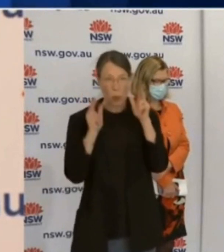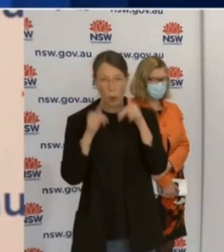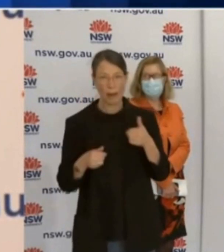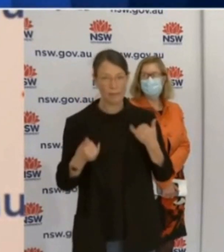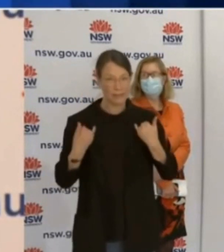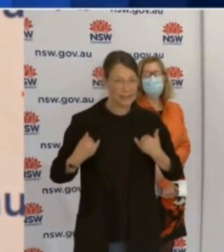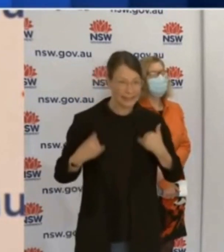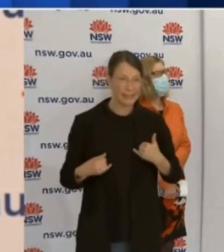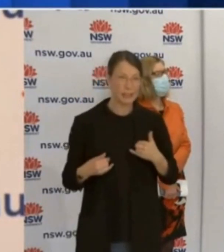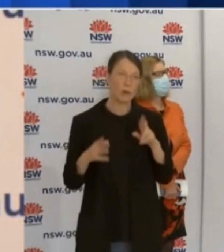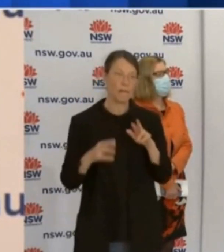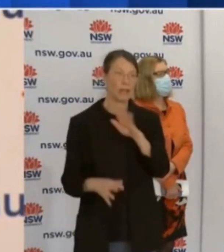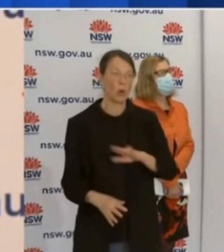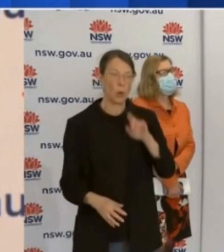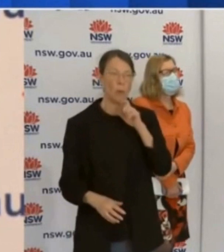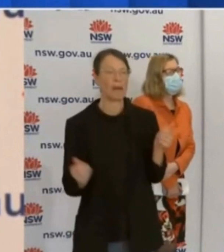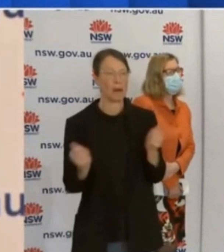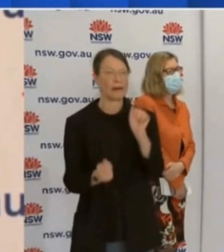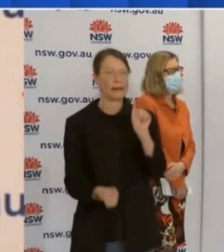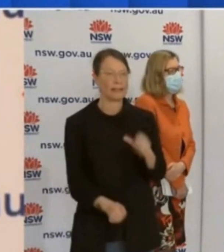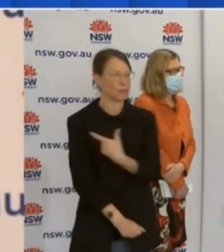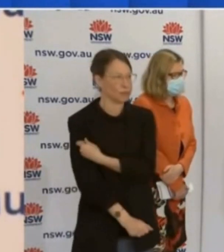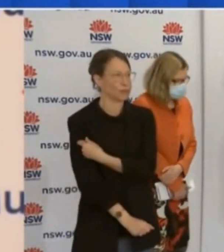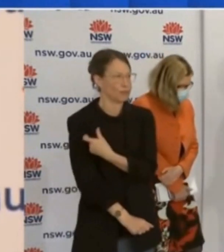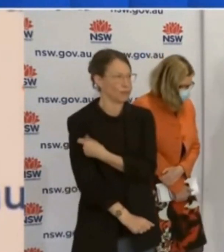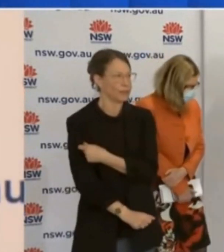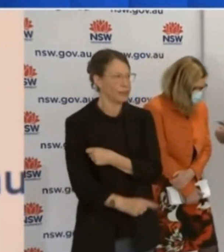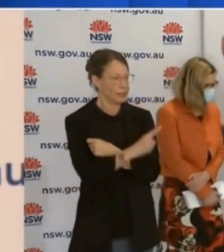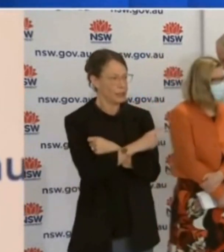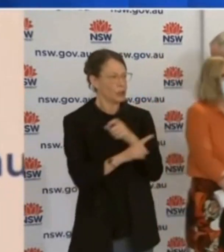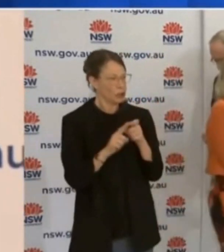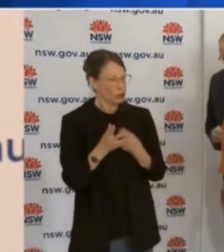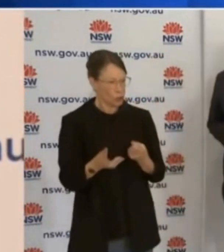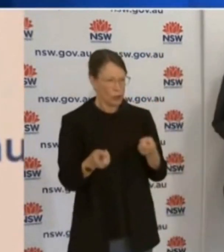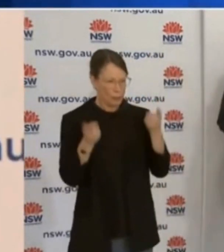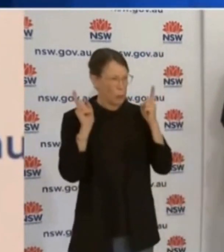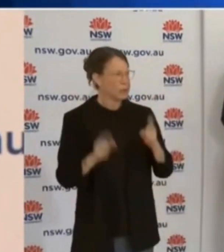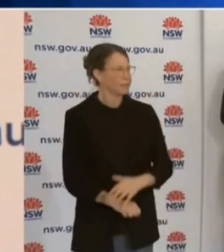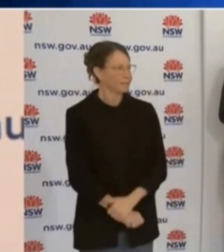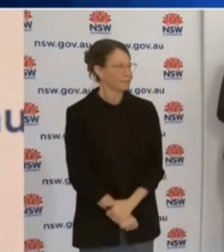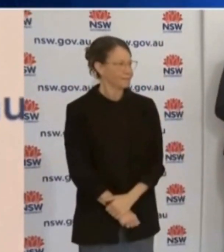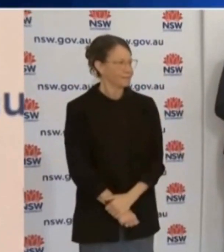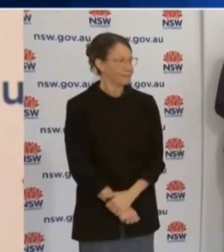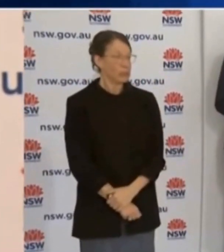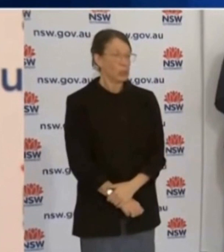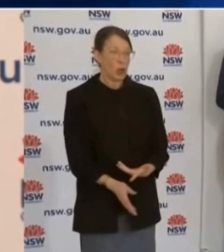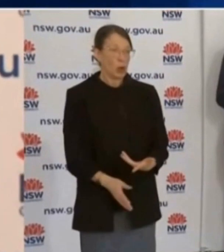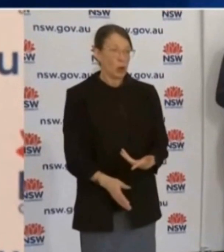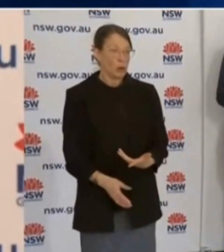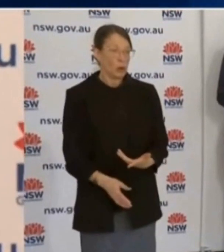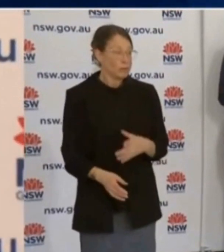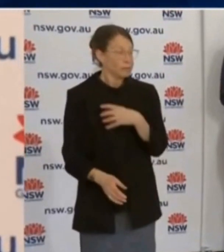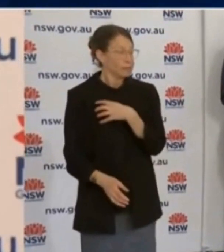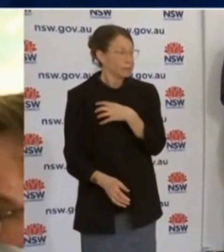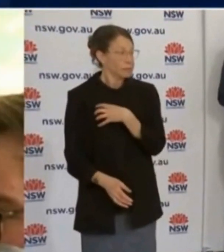are you finished? That's it? Can I? Dr. Chan. The Premier said before that further restrictions won't work. The advice has